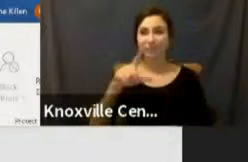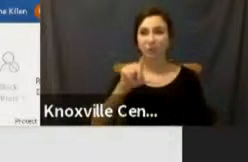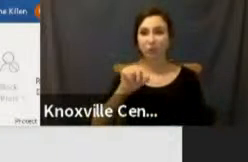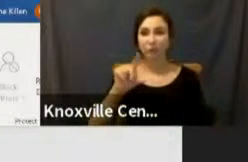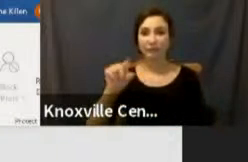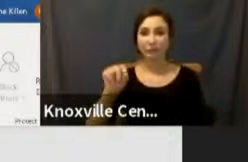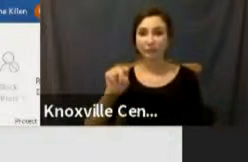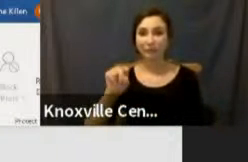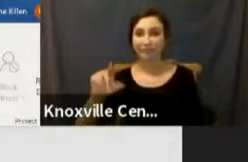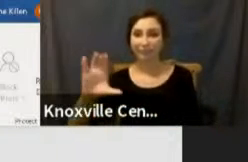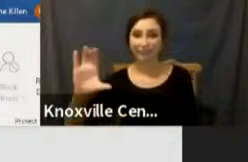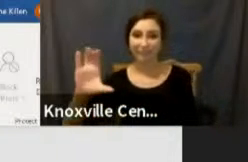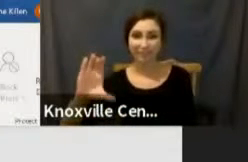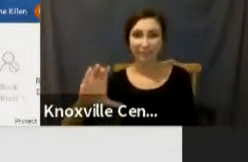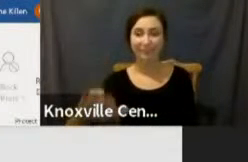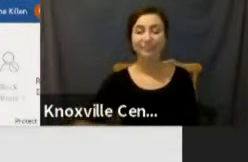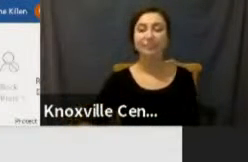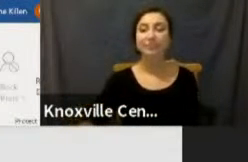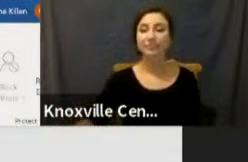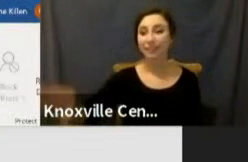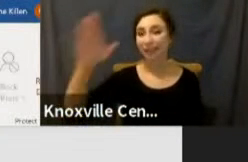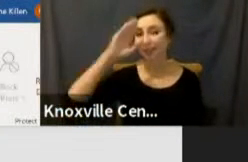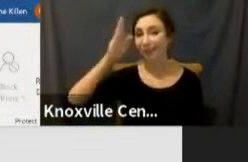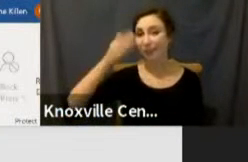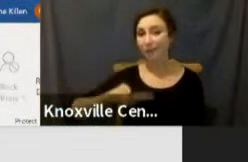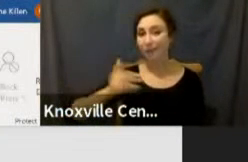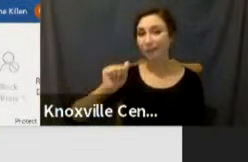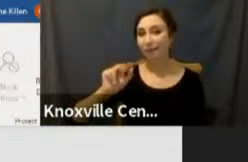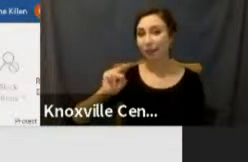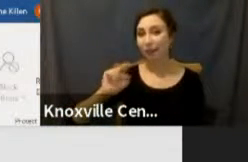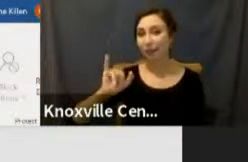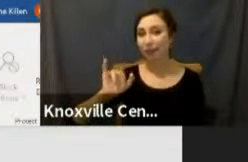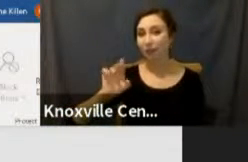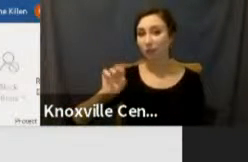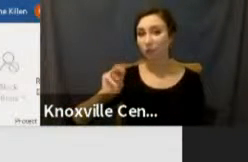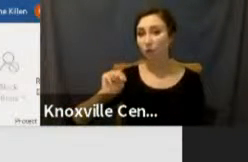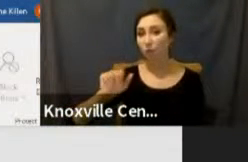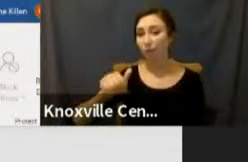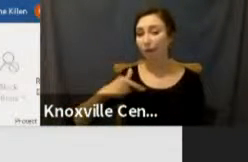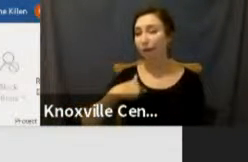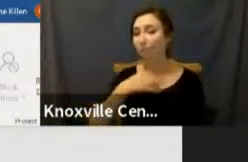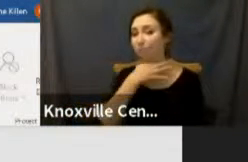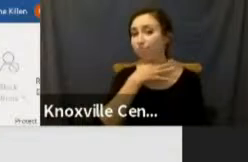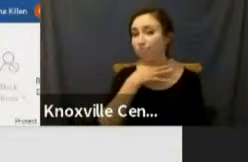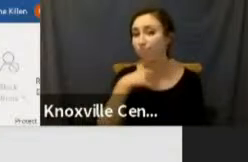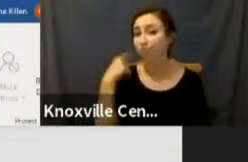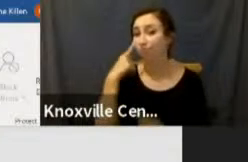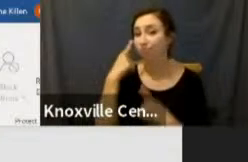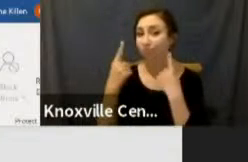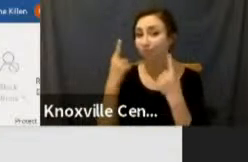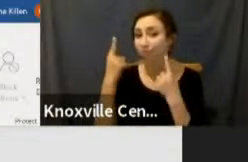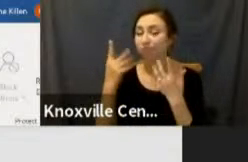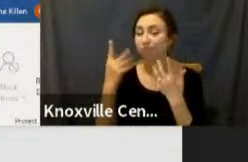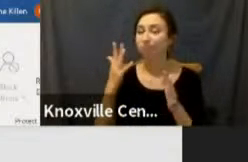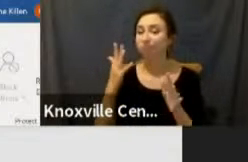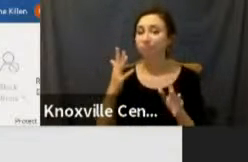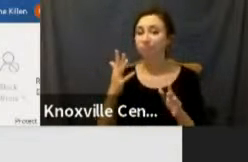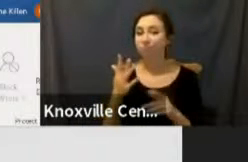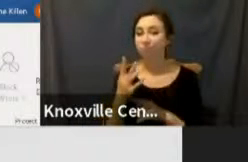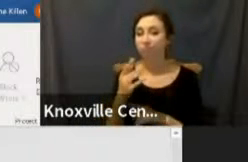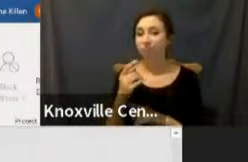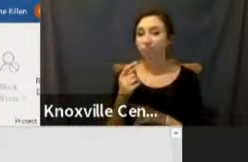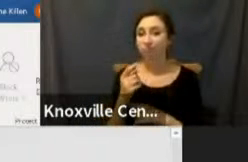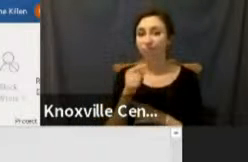2020-C? This is Ani Roma. I'm just kind of wondering aloud here. There's a lot in here about 6